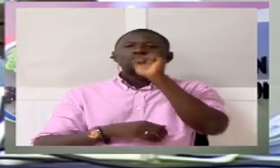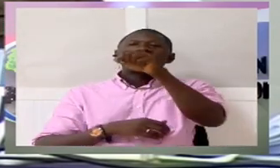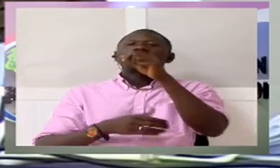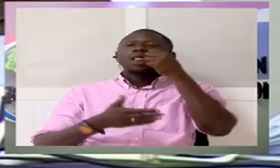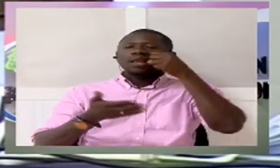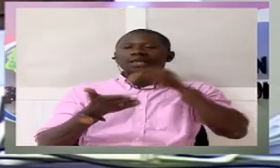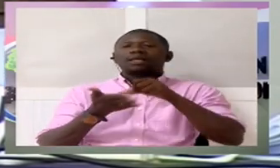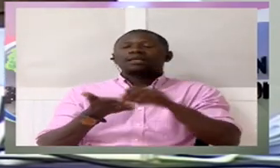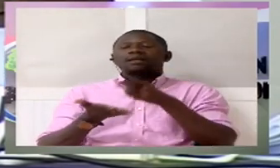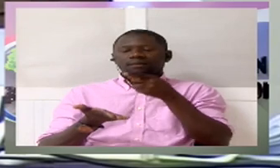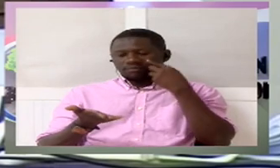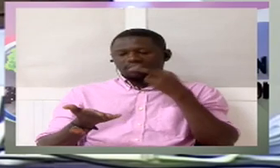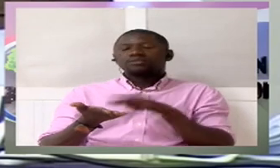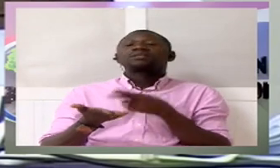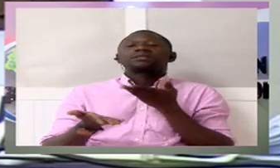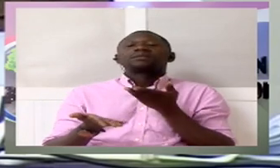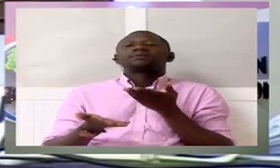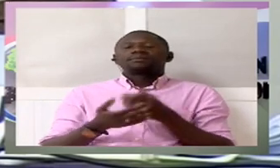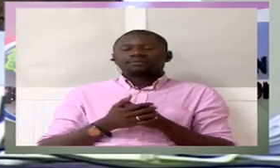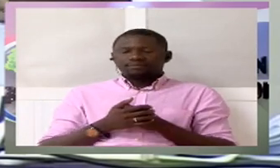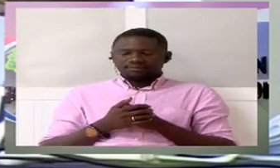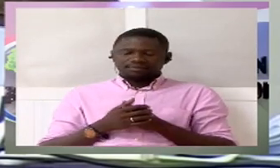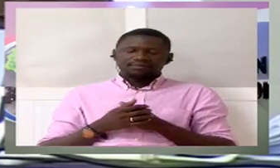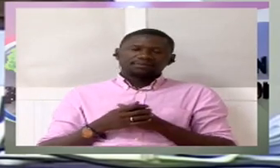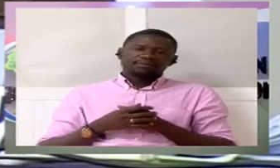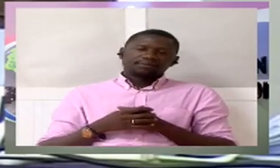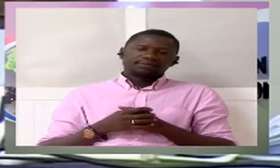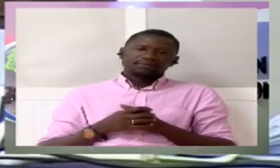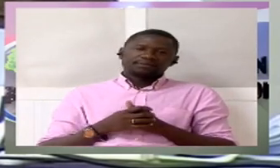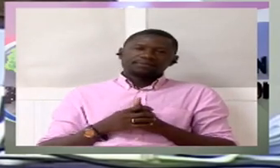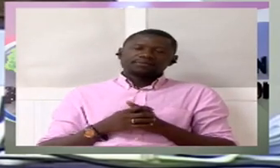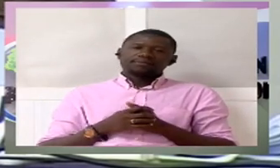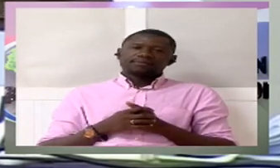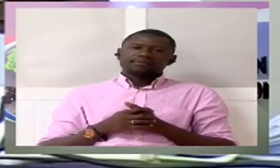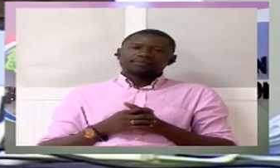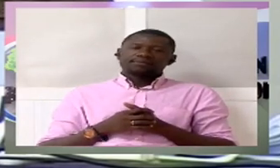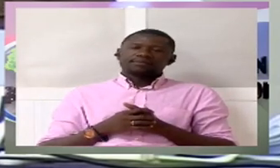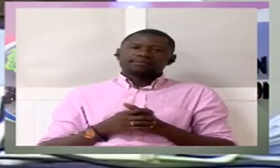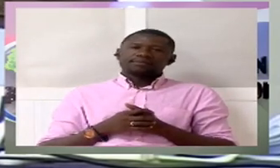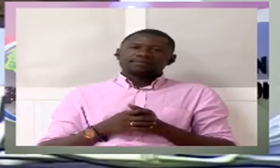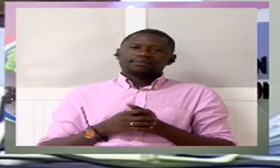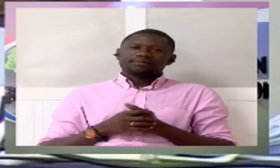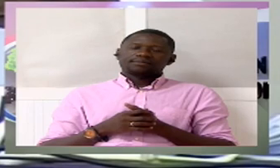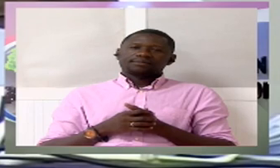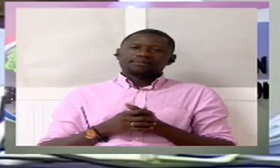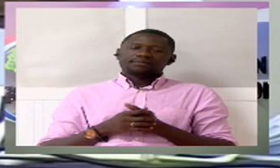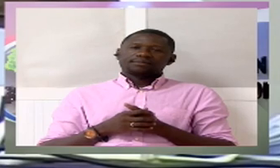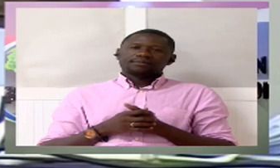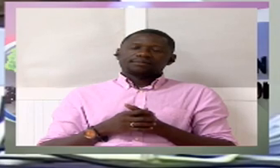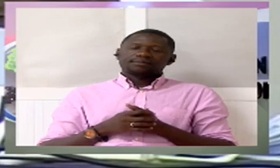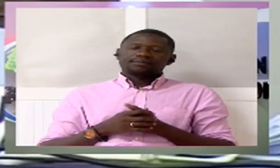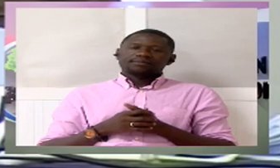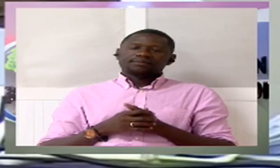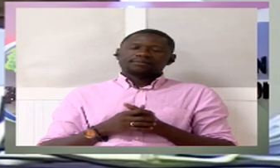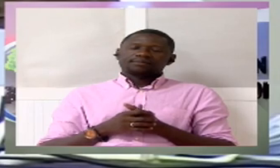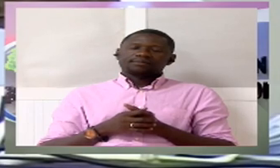jabiro kiye a financier wota be konto na kuma kanyi malula jairolu aning ye kuma kanulu menno